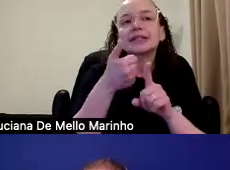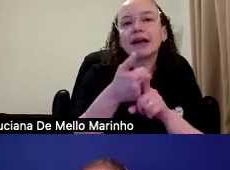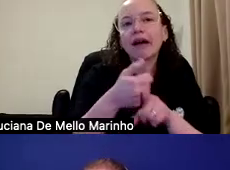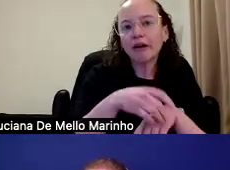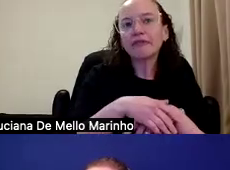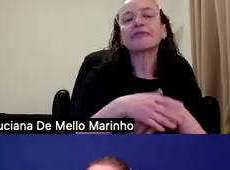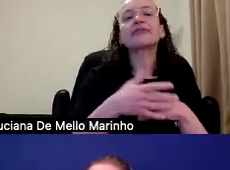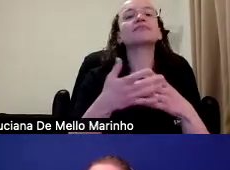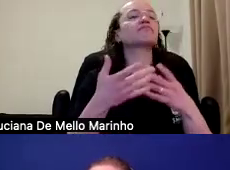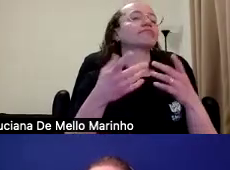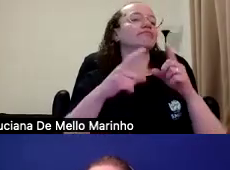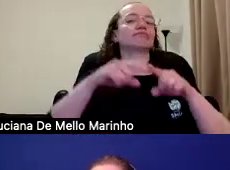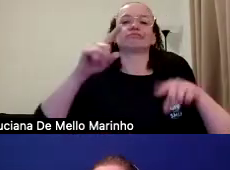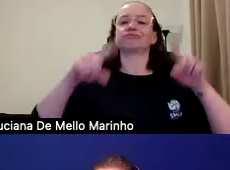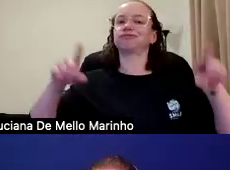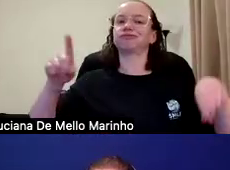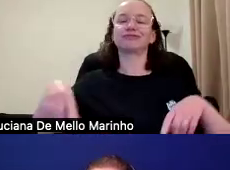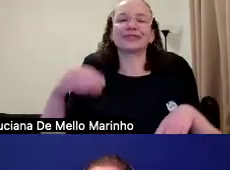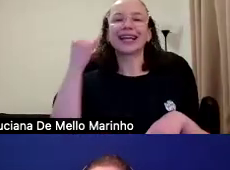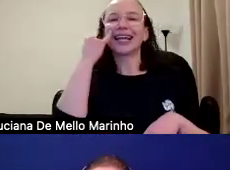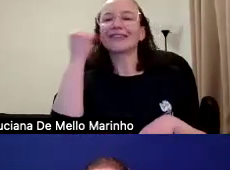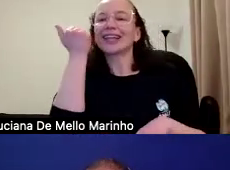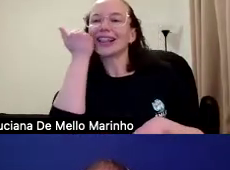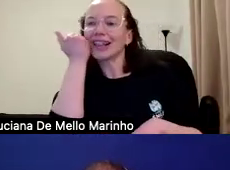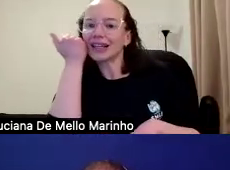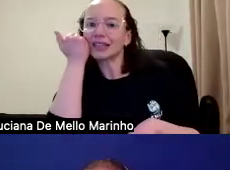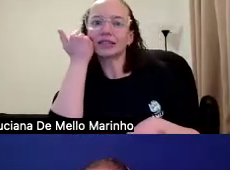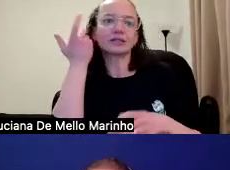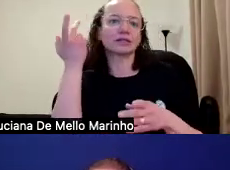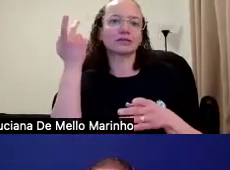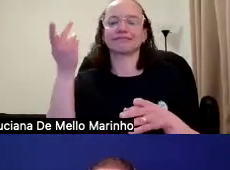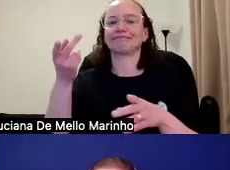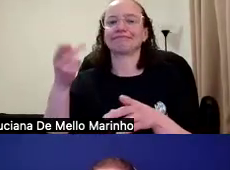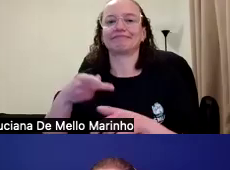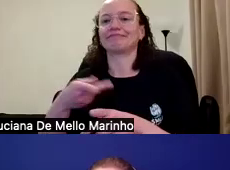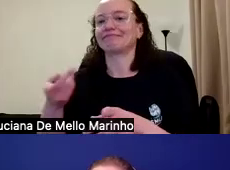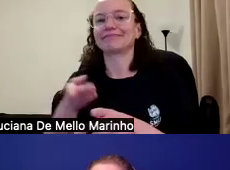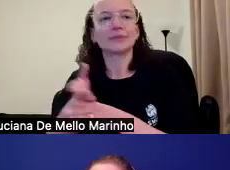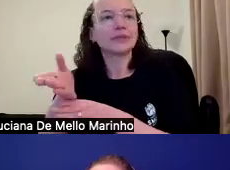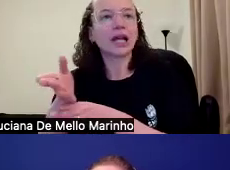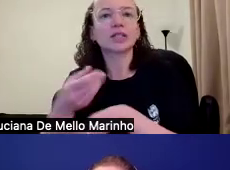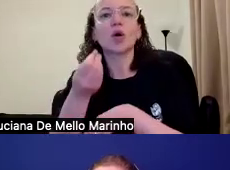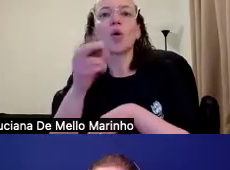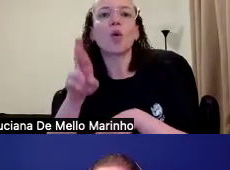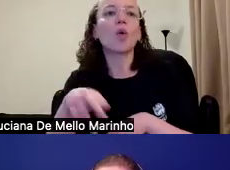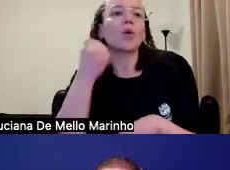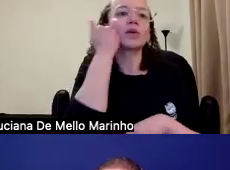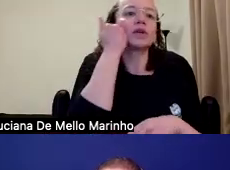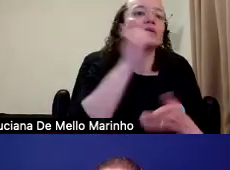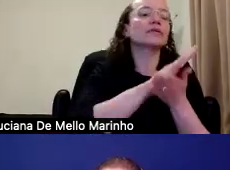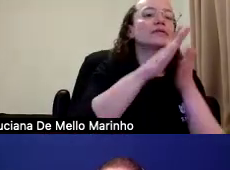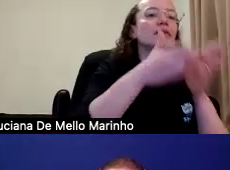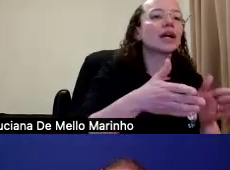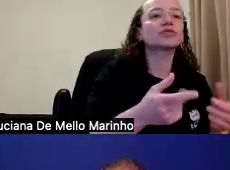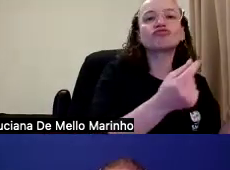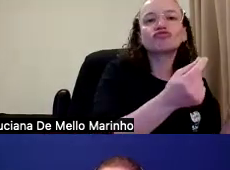go. Then the treatment itself, and it ranges from patient to patient. If a dentist,